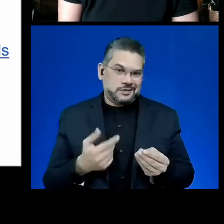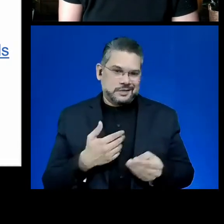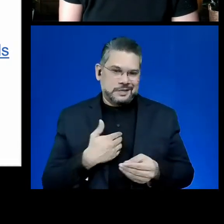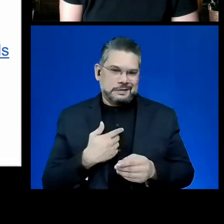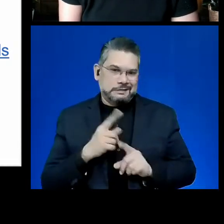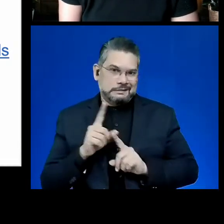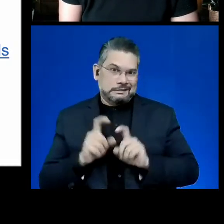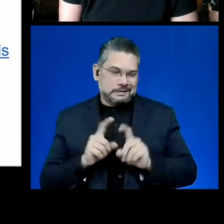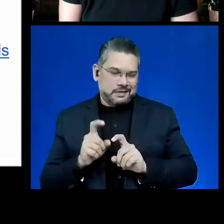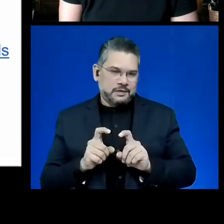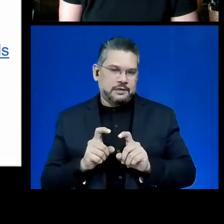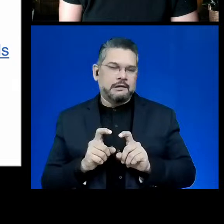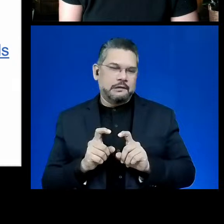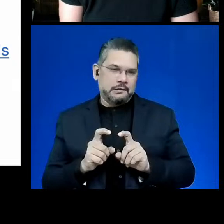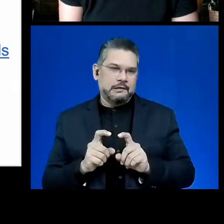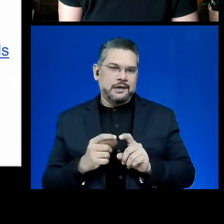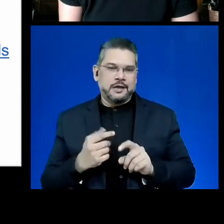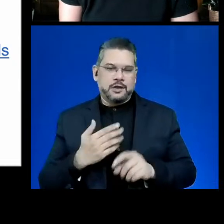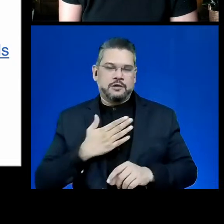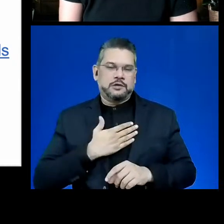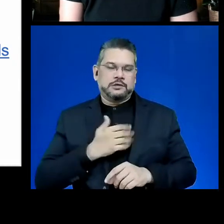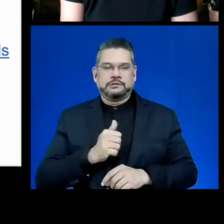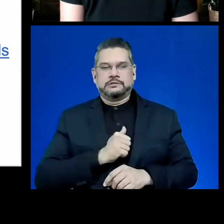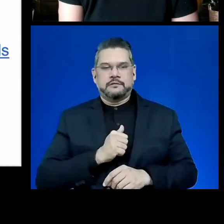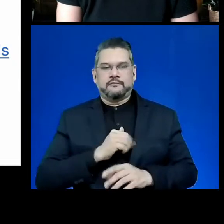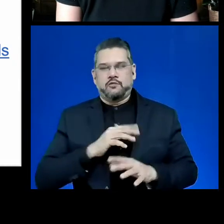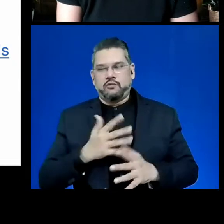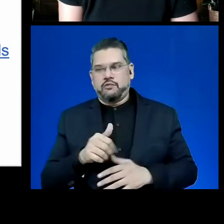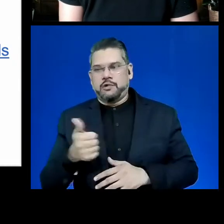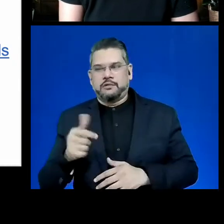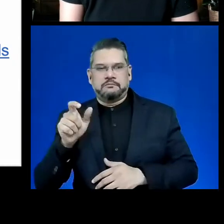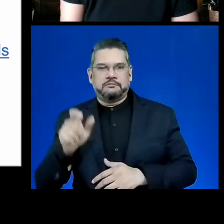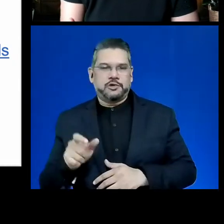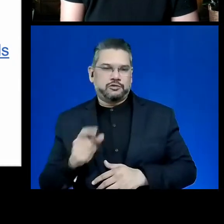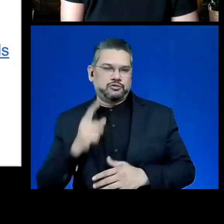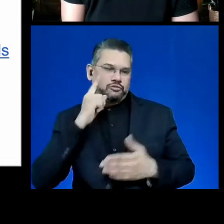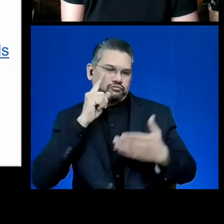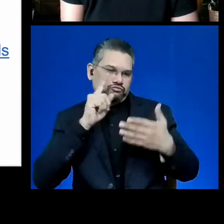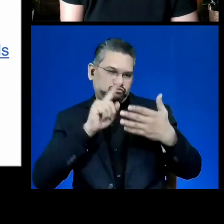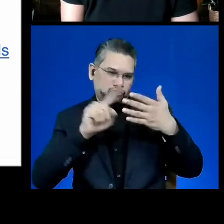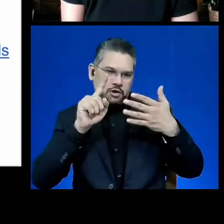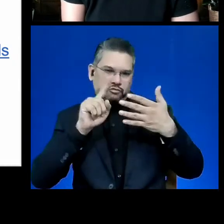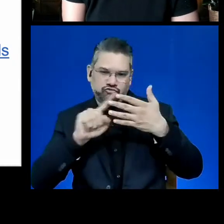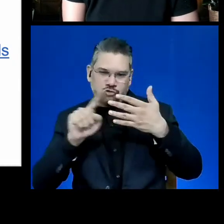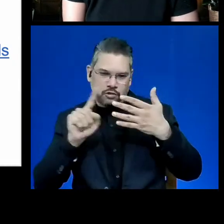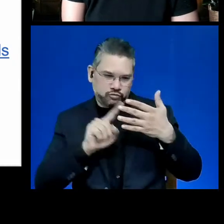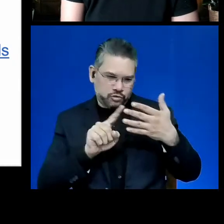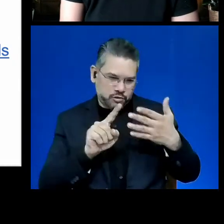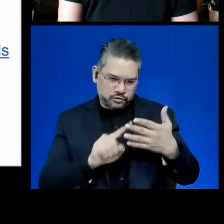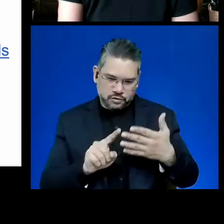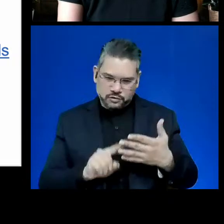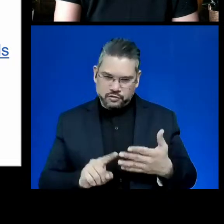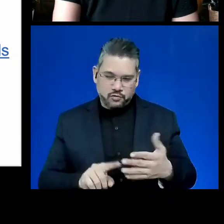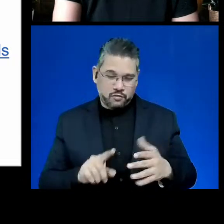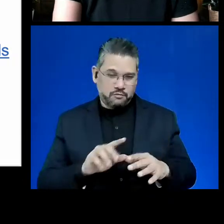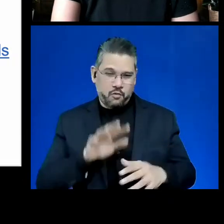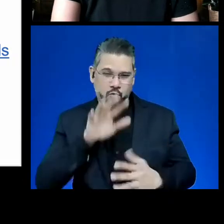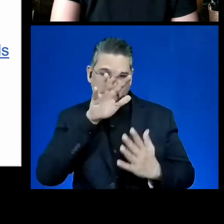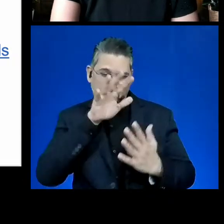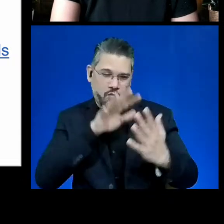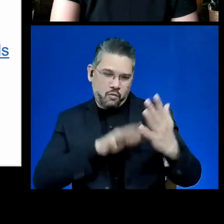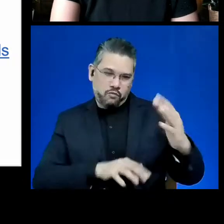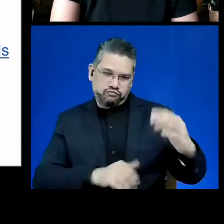you've checked it or had someone else check it, and made sure that everything you're putting out there on your digital environment makes